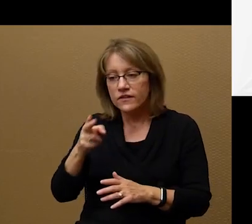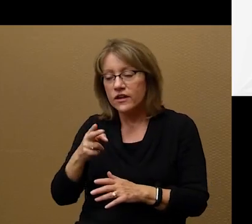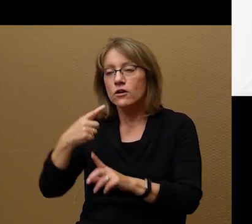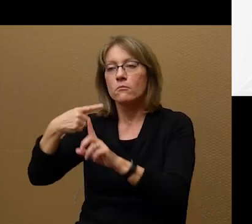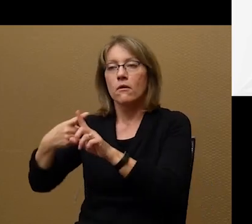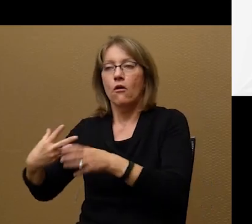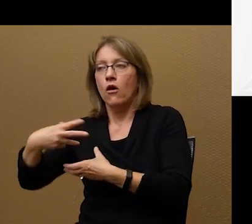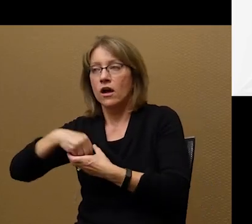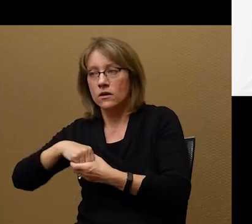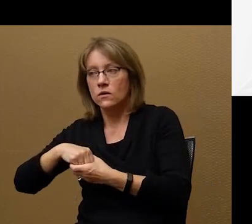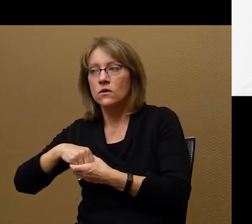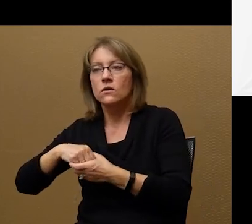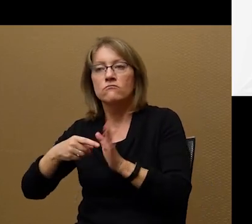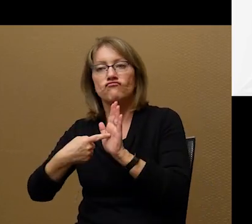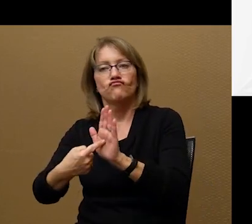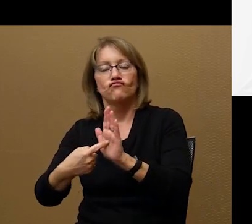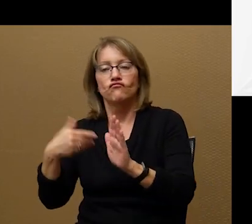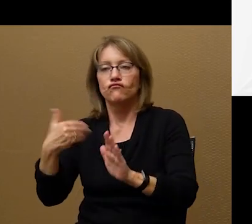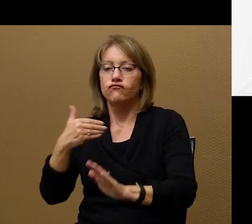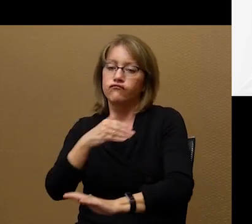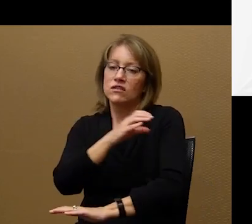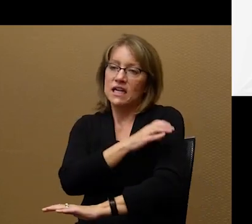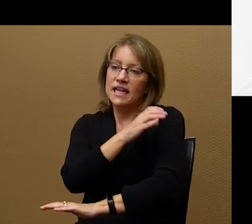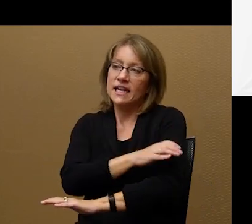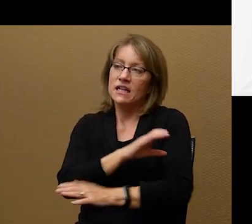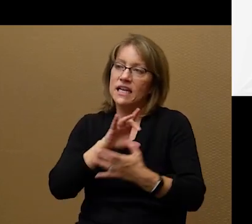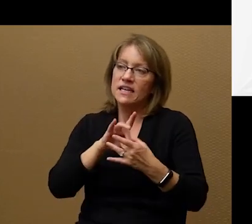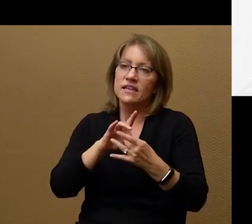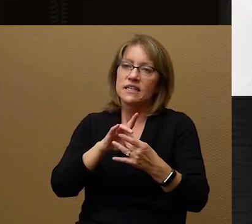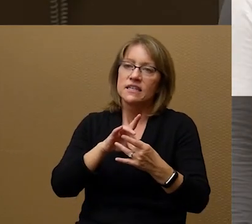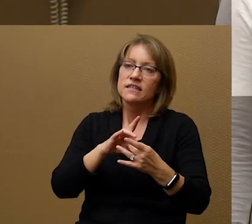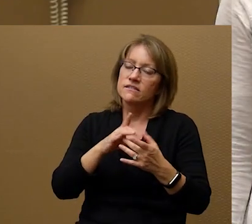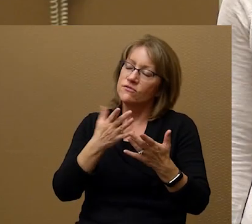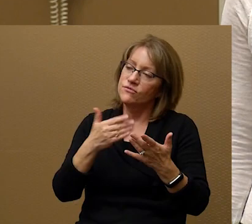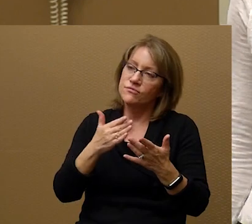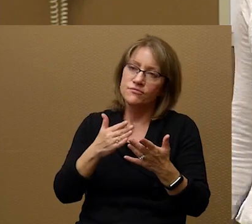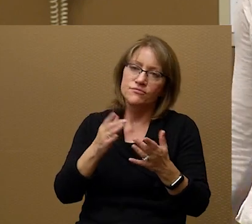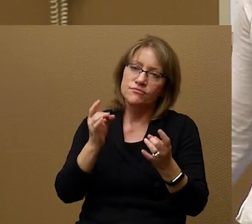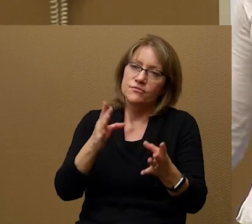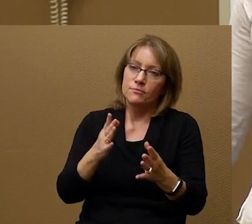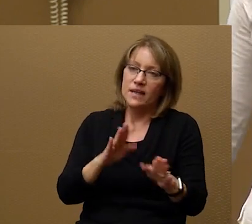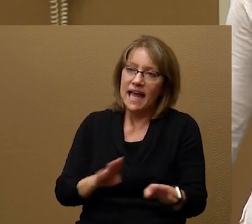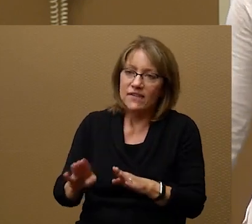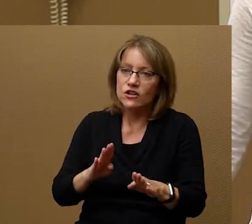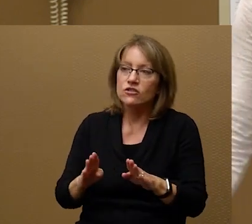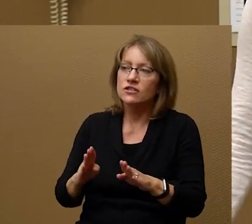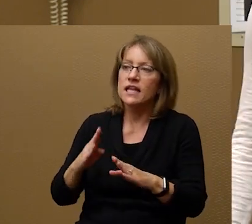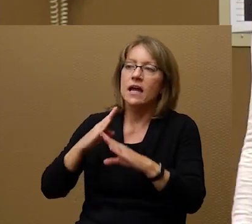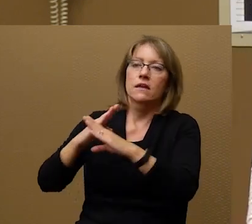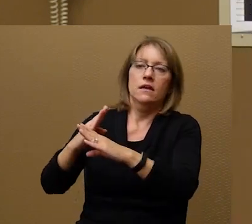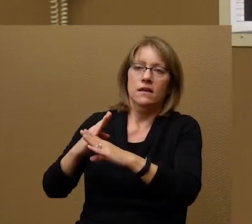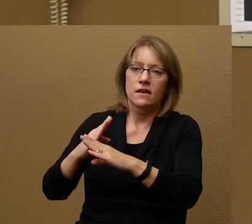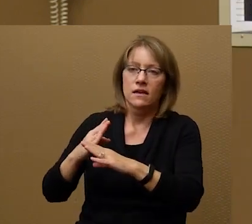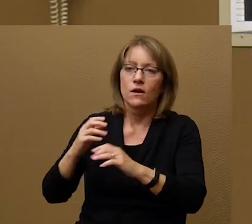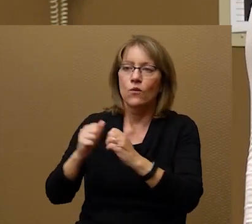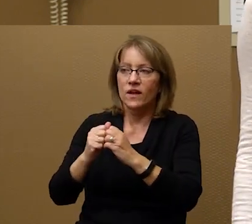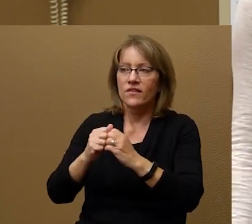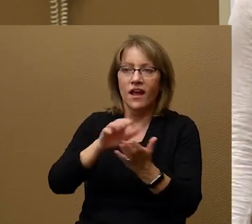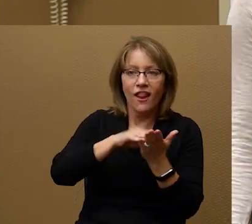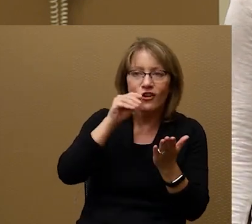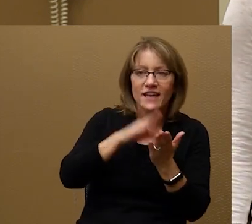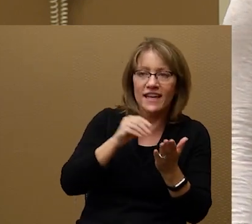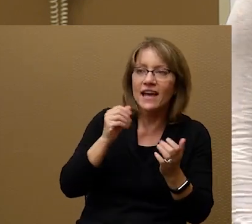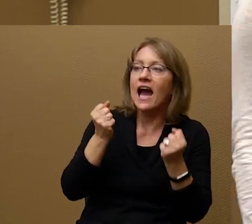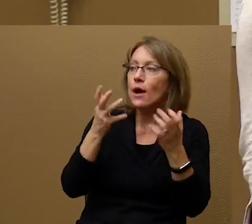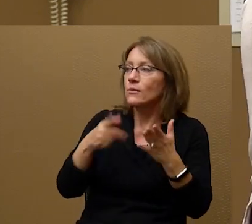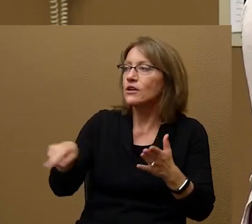clinically significant behaviors that interfere with their ability to learn. How many of you are dealing with behaviors? A